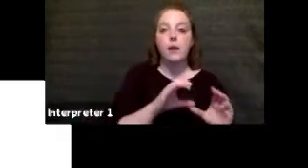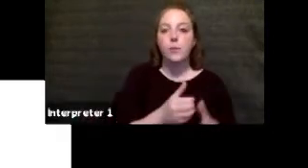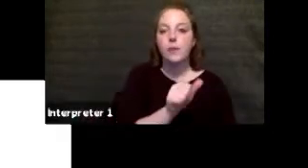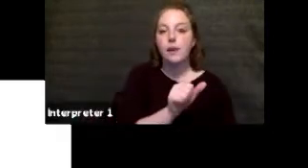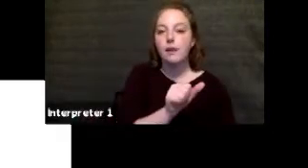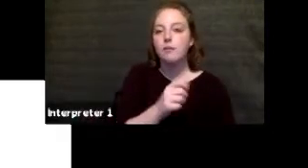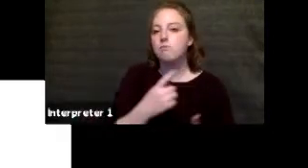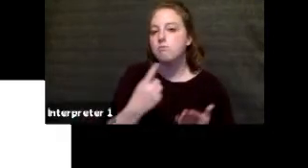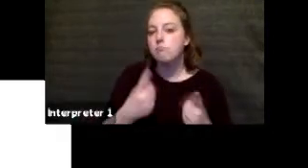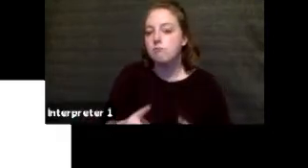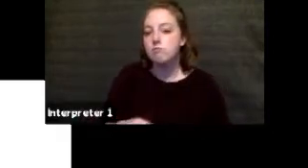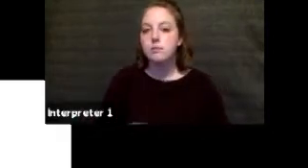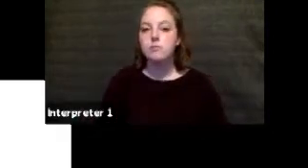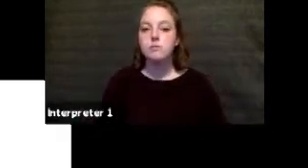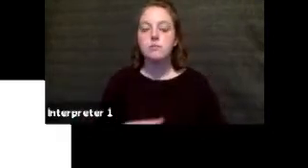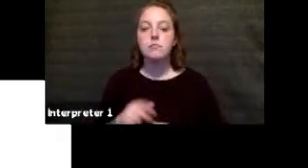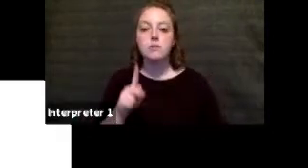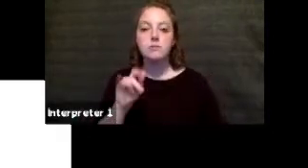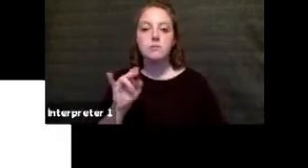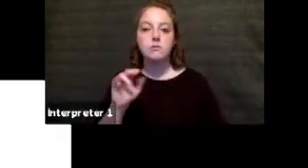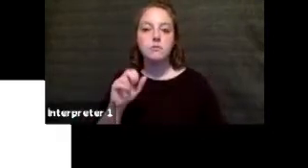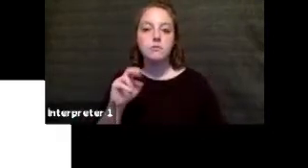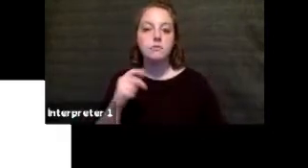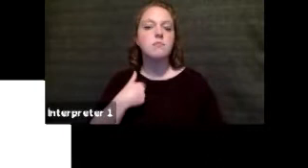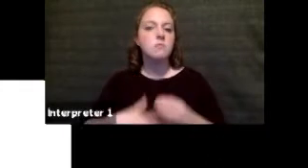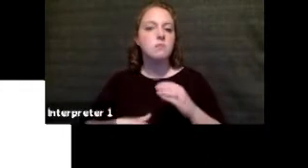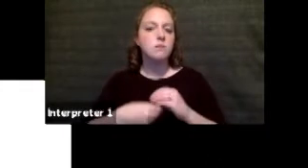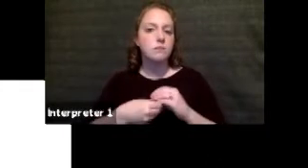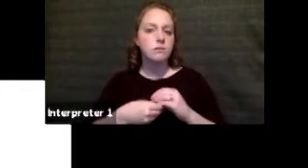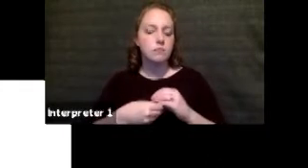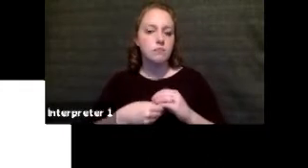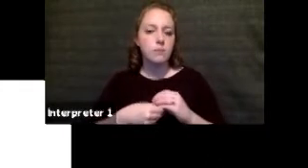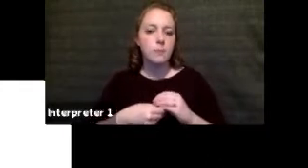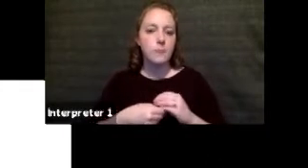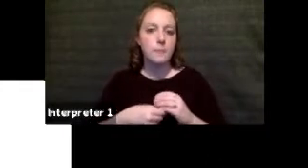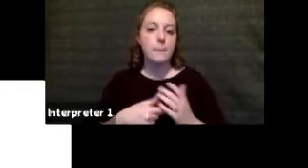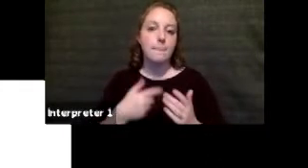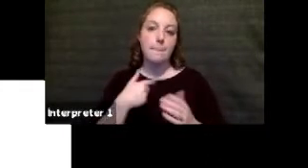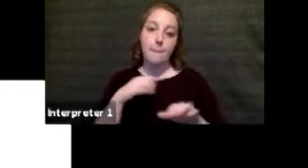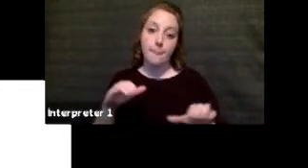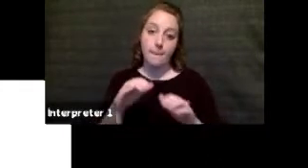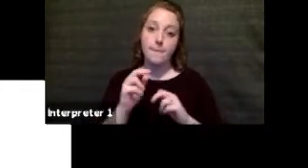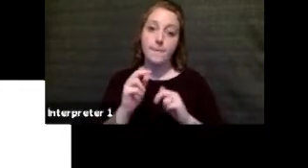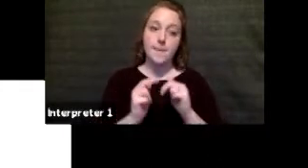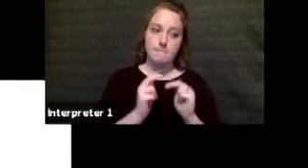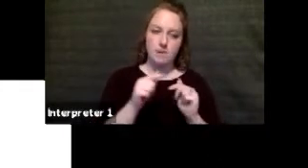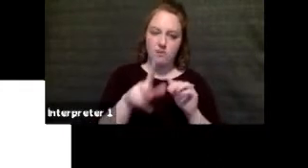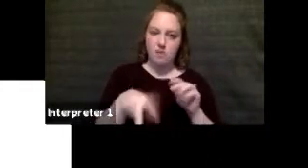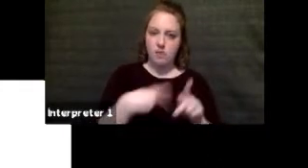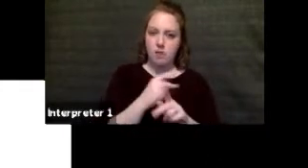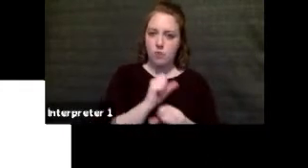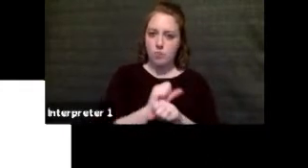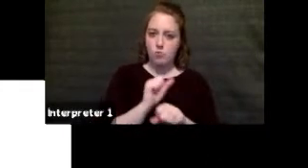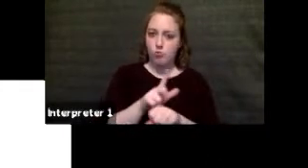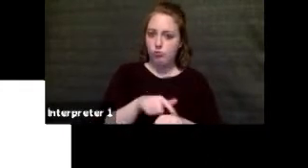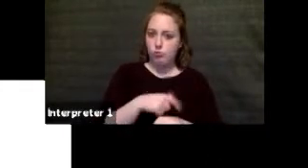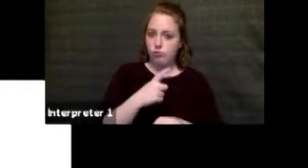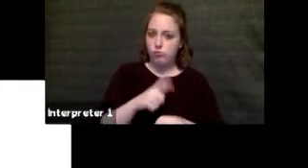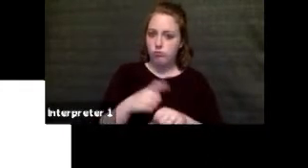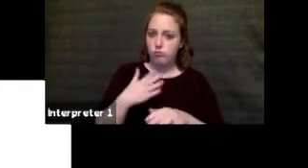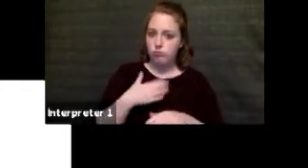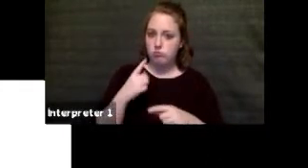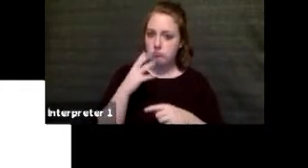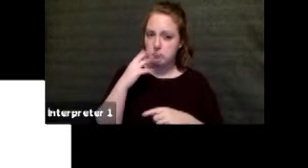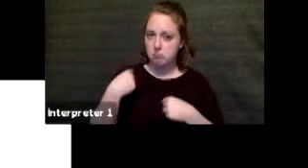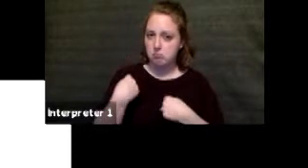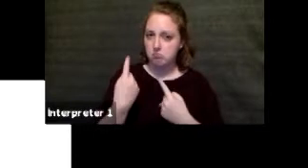Yeah, and I would add to that, having done facilities work for a long time myself, and kind of similar to